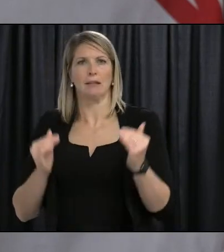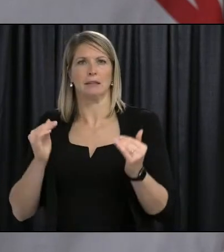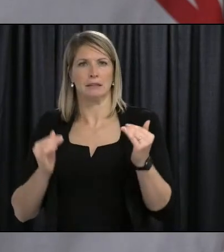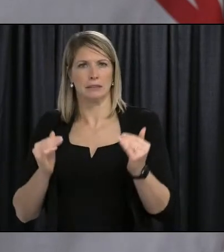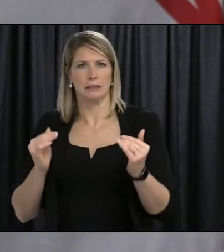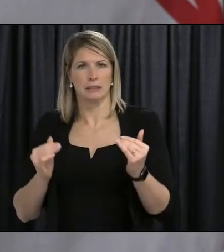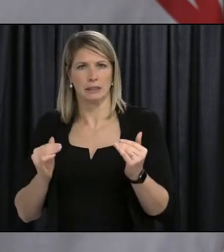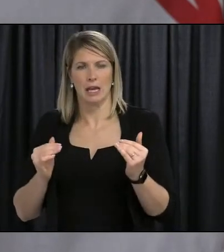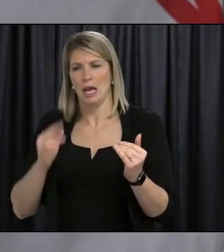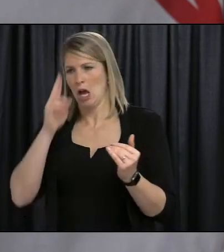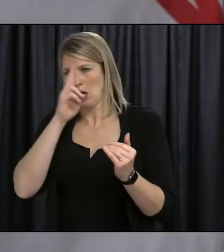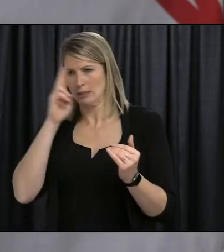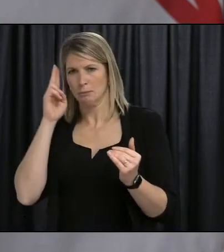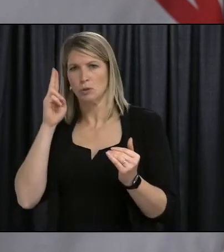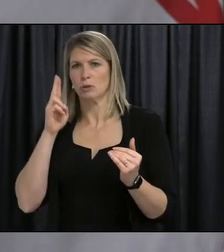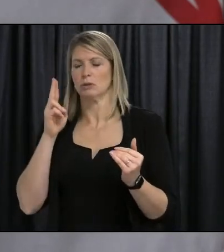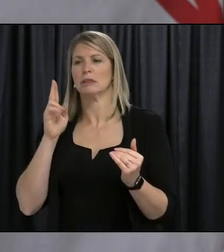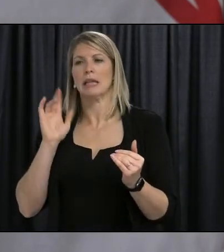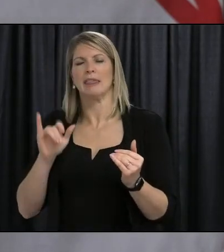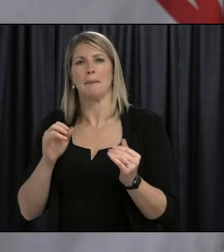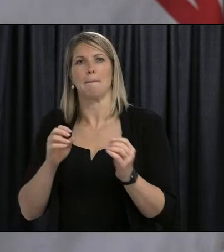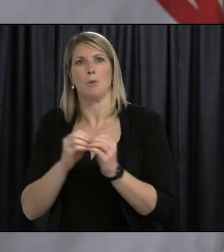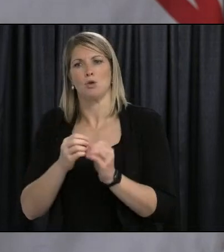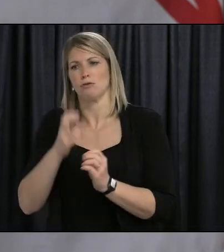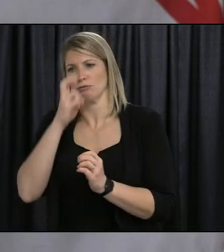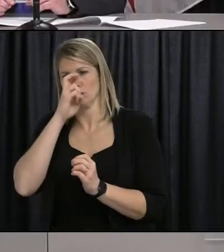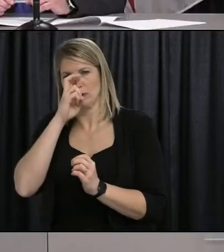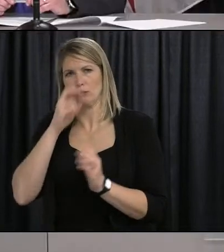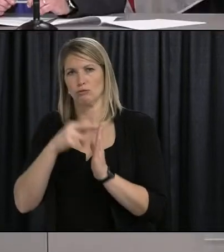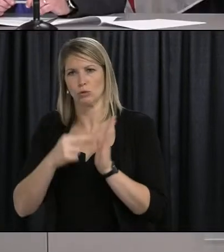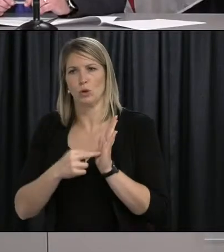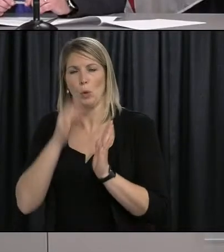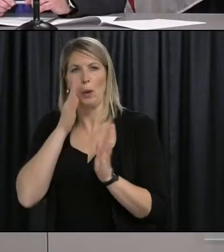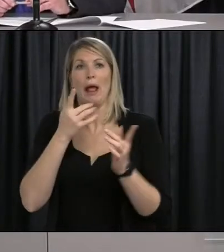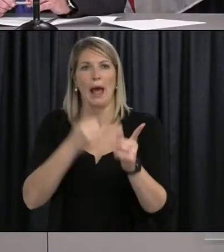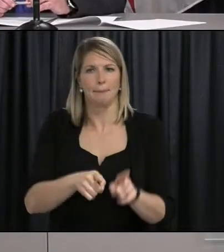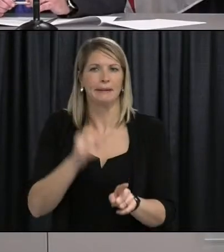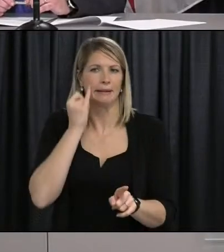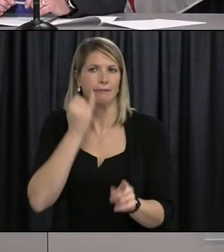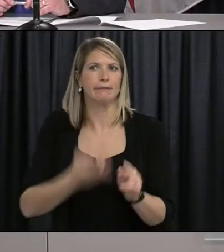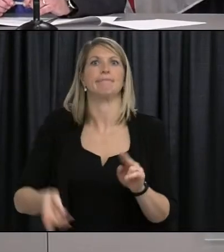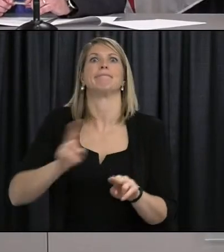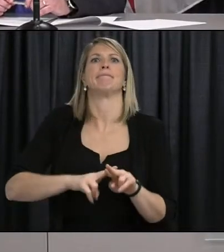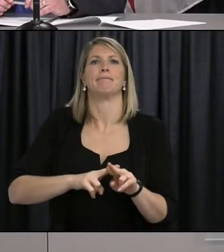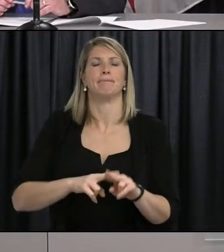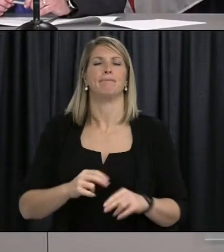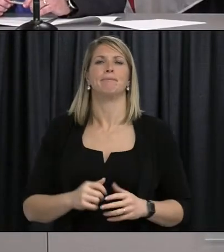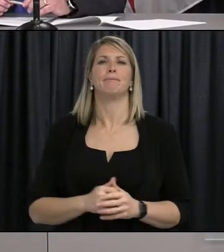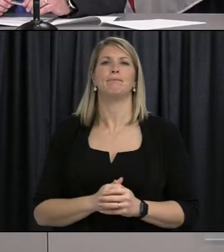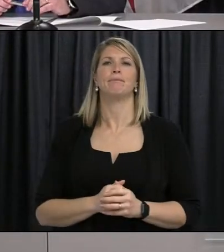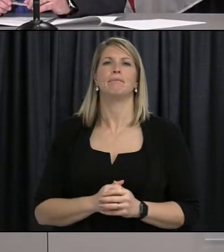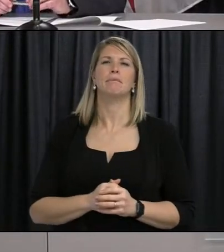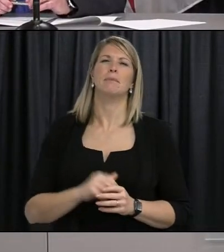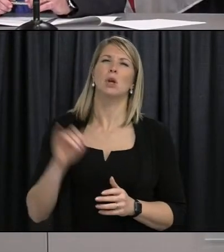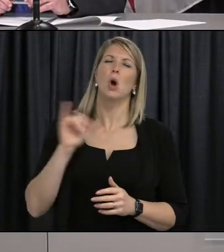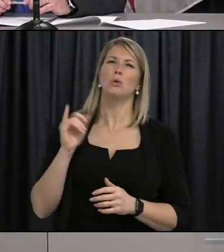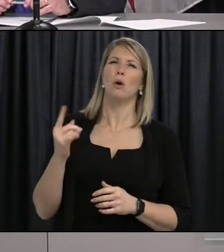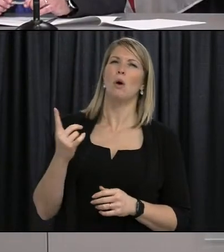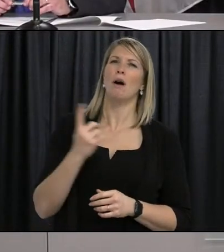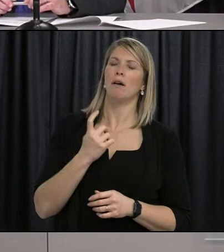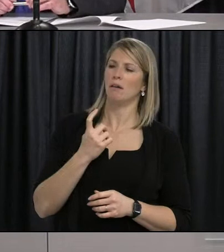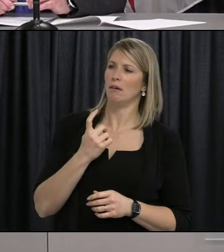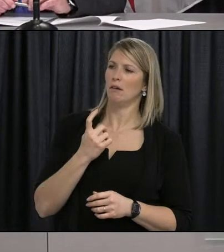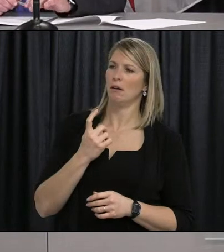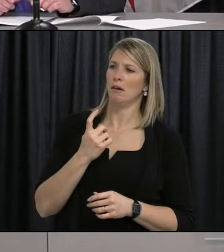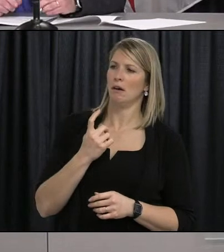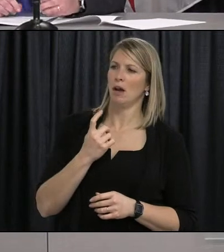you know, tightening restrictions, that sort of thing. When it comes to contact tracing, you mentioned, for example, you know, there's now an